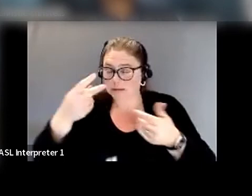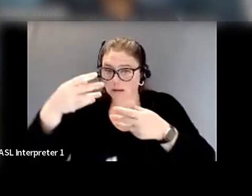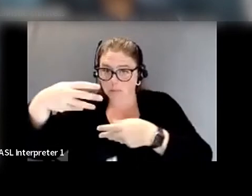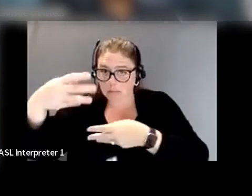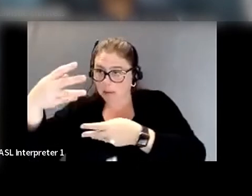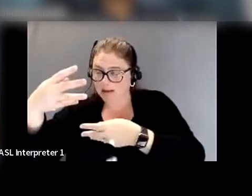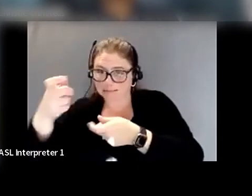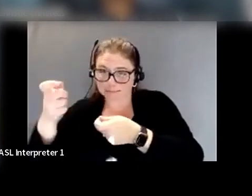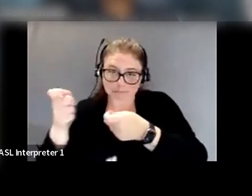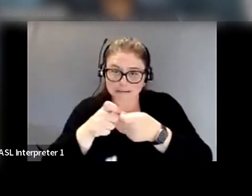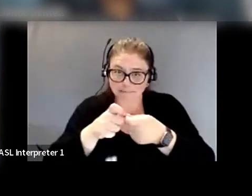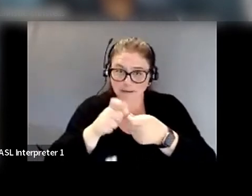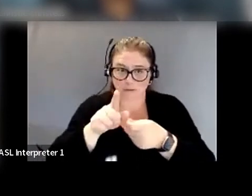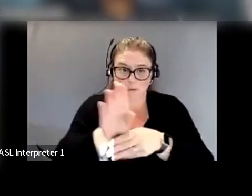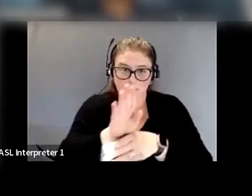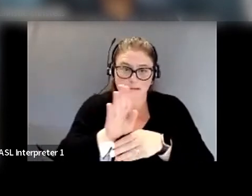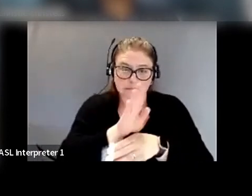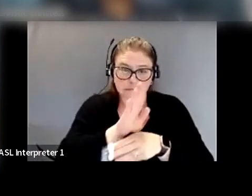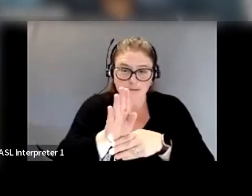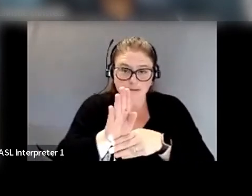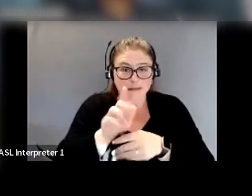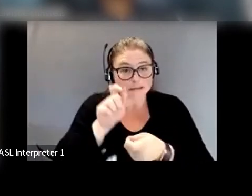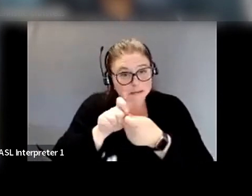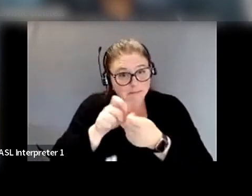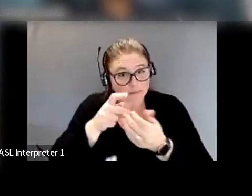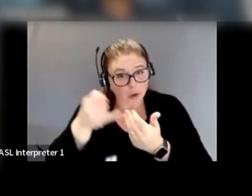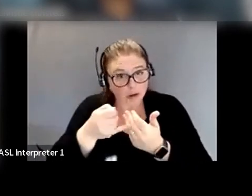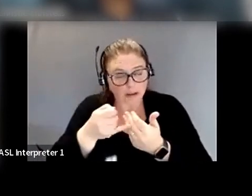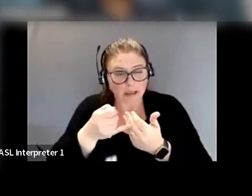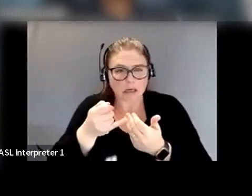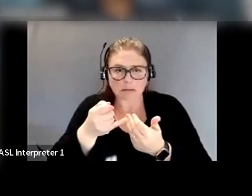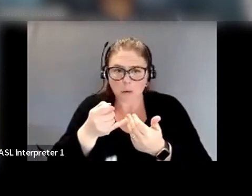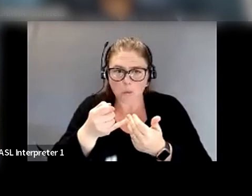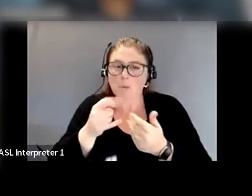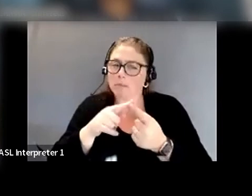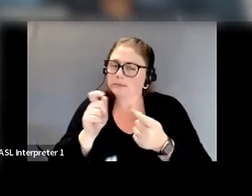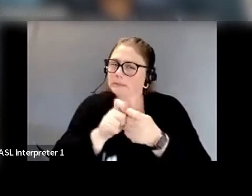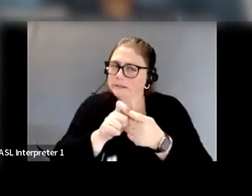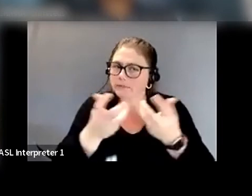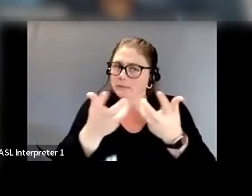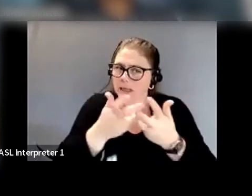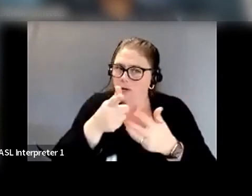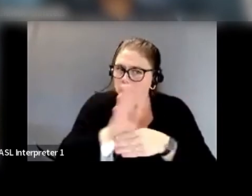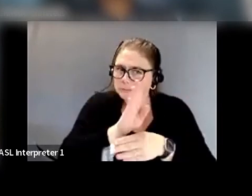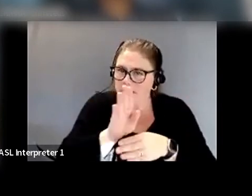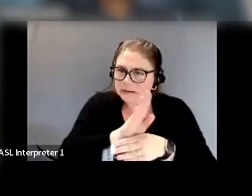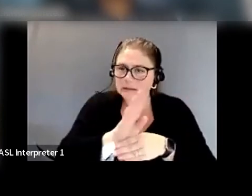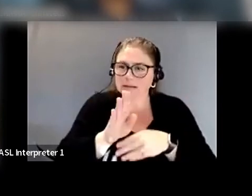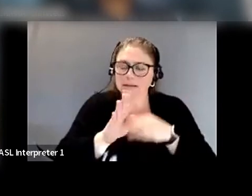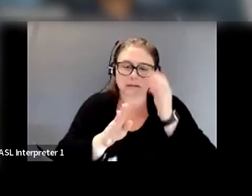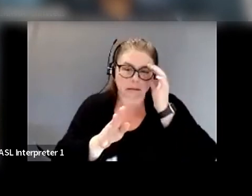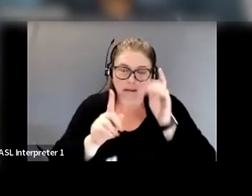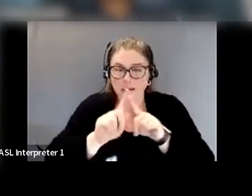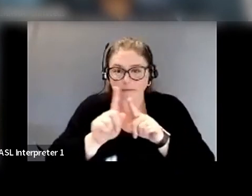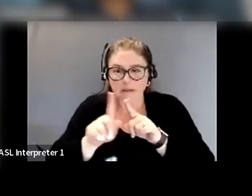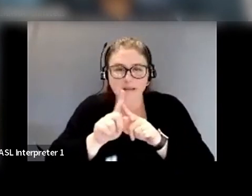won't be specific to the projects you're executing, but it will be specific to your business. And then as we'll see now, there's some filtering capabilities to narrow it down. So that